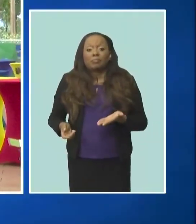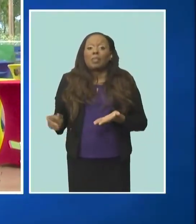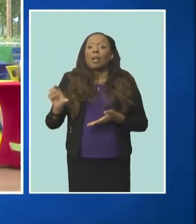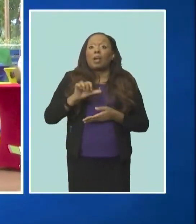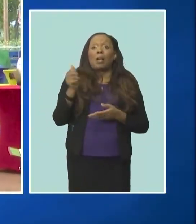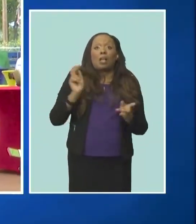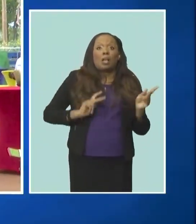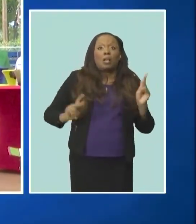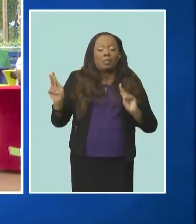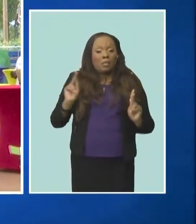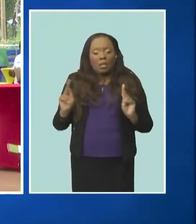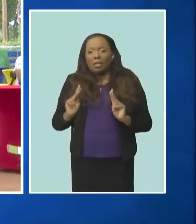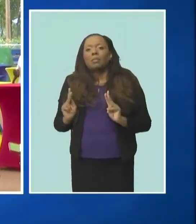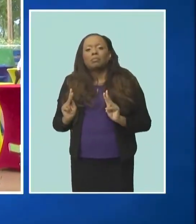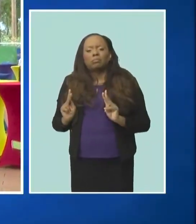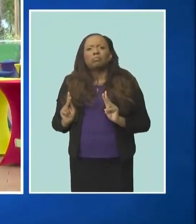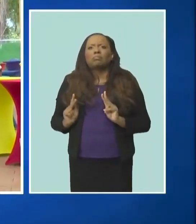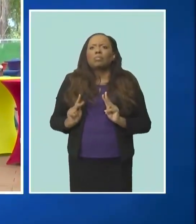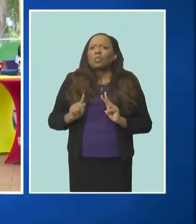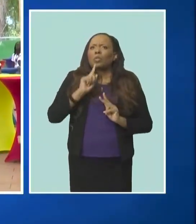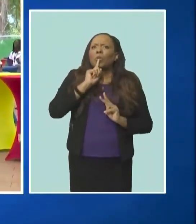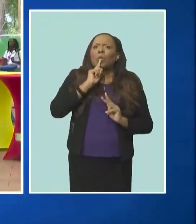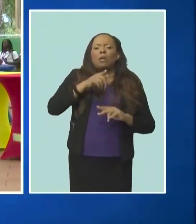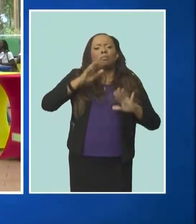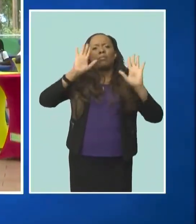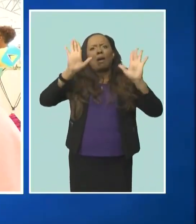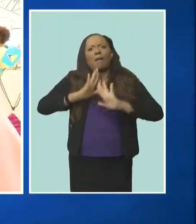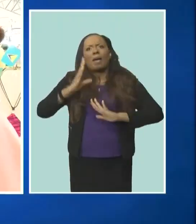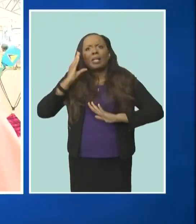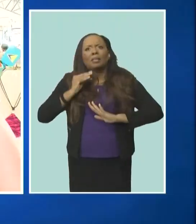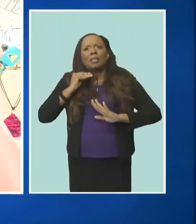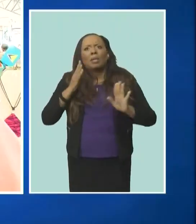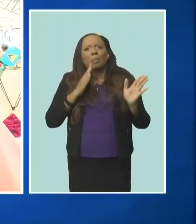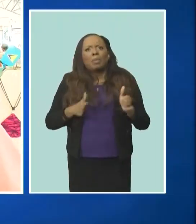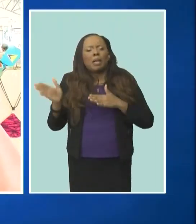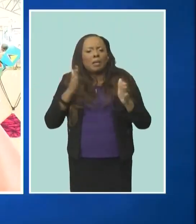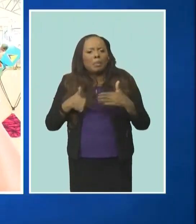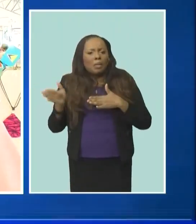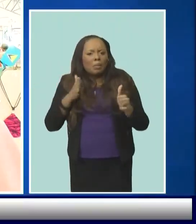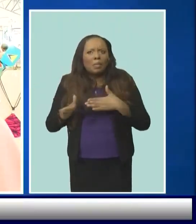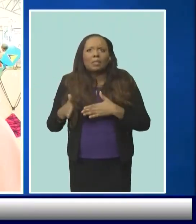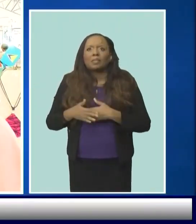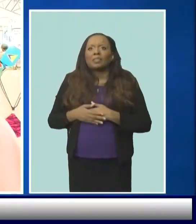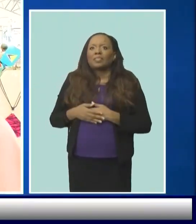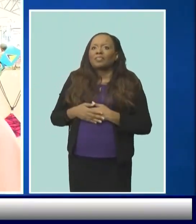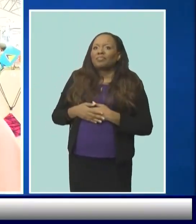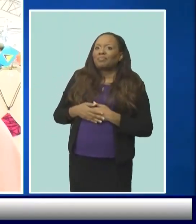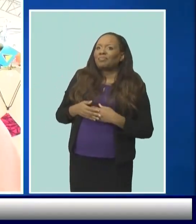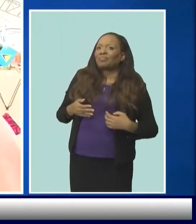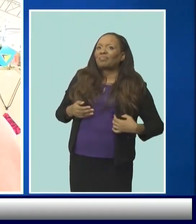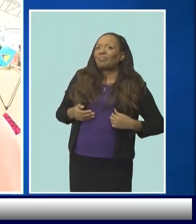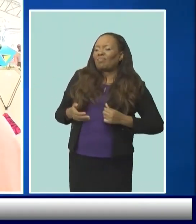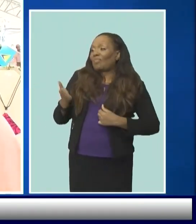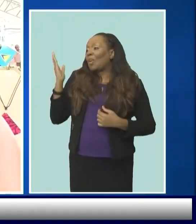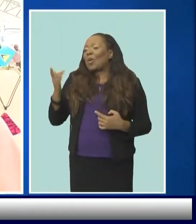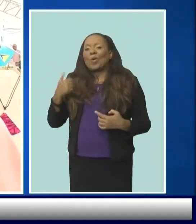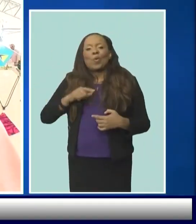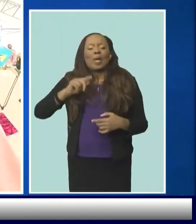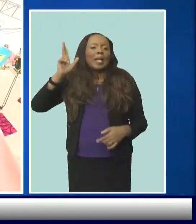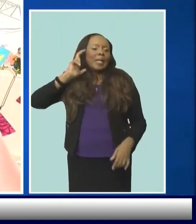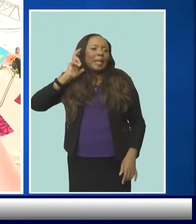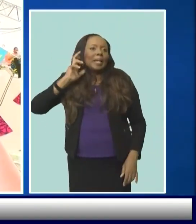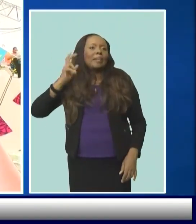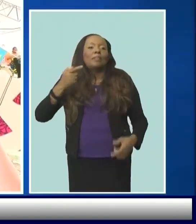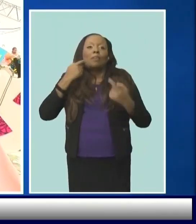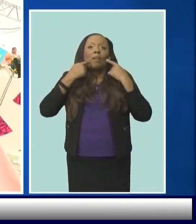Bay and Travis Killeen, it's an experience they've been planning for weeks. We've been hearing about Carifest all week and we finally got